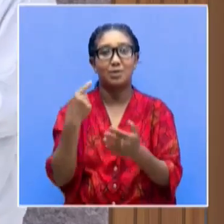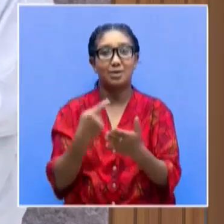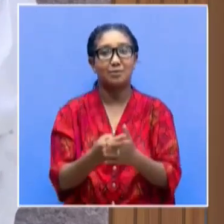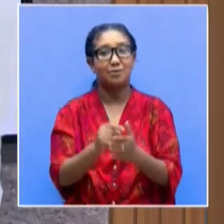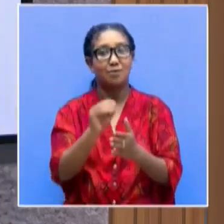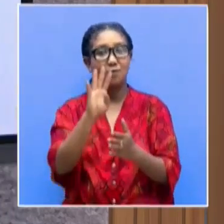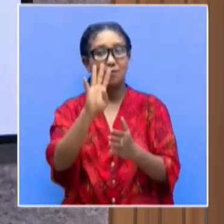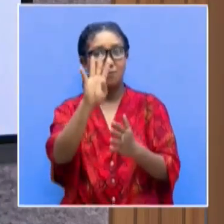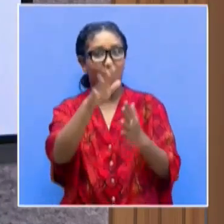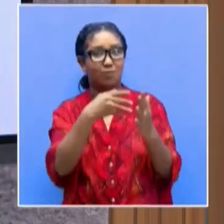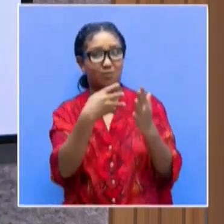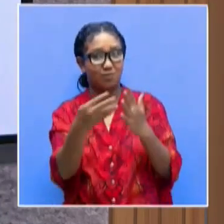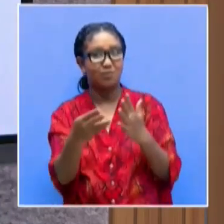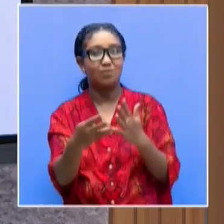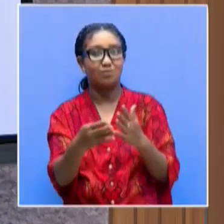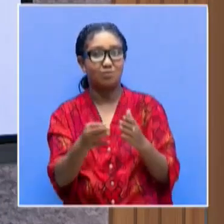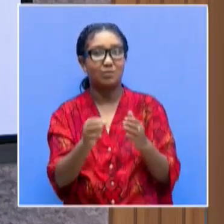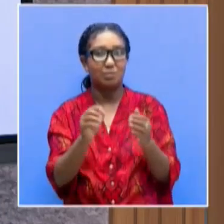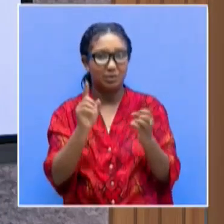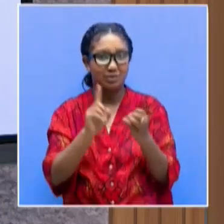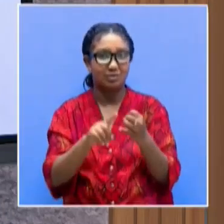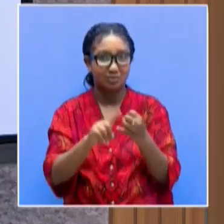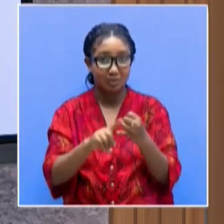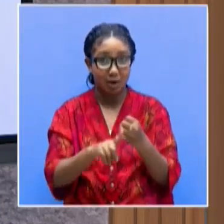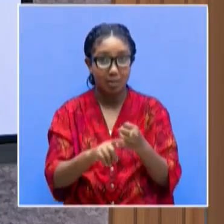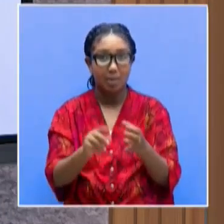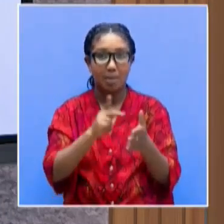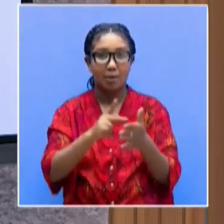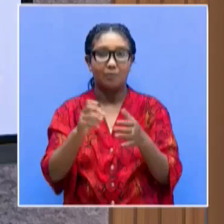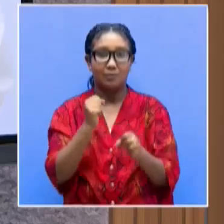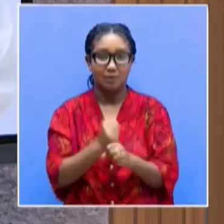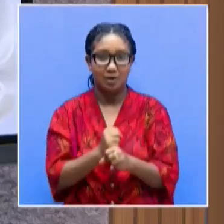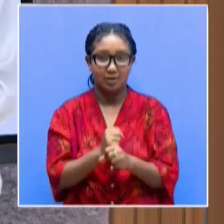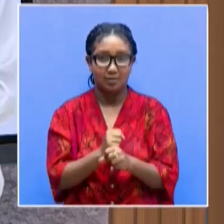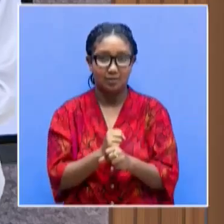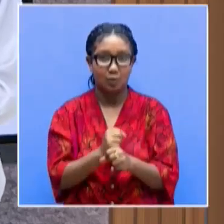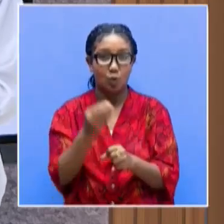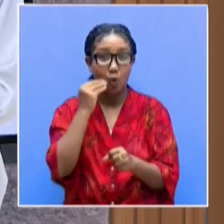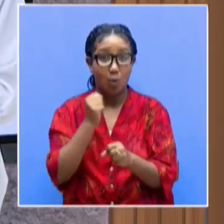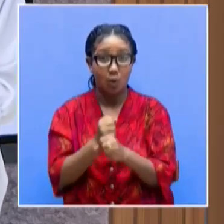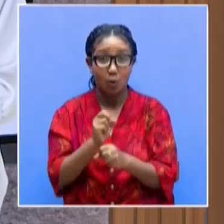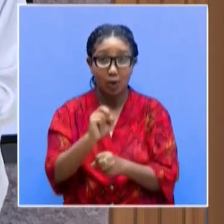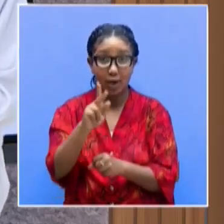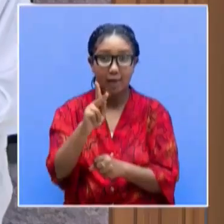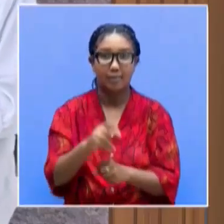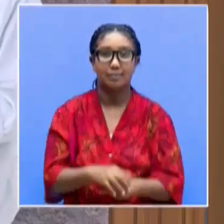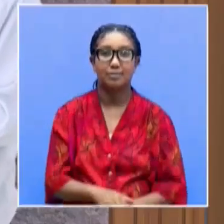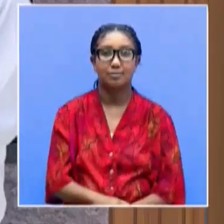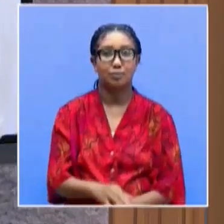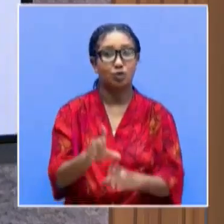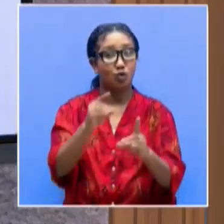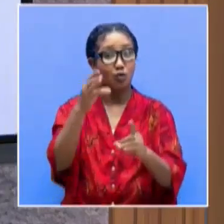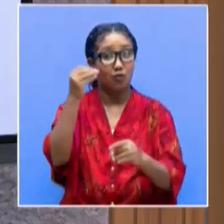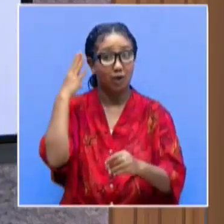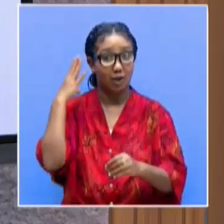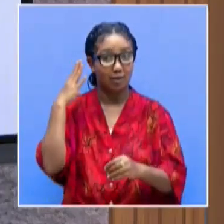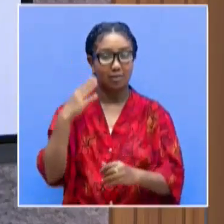form and then come up to a paragraph. All right? That's going to be your homework. Don't forget